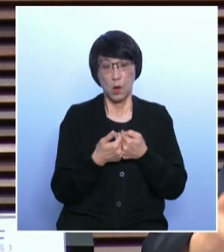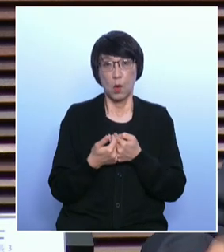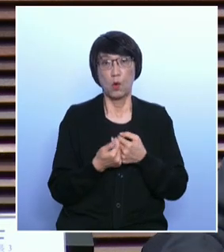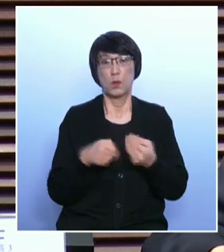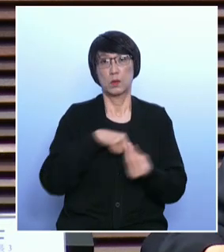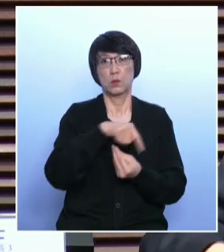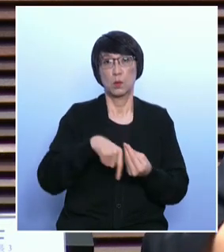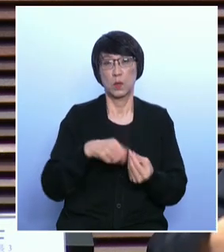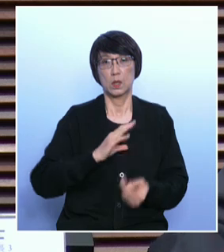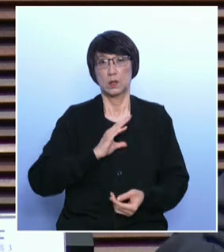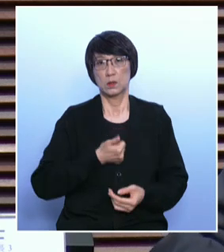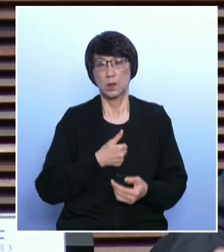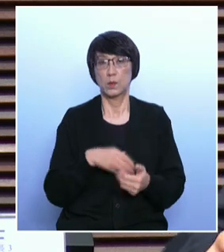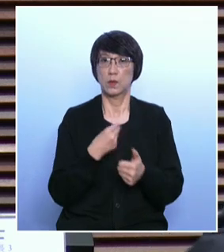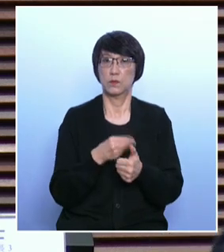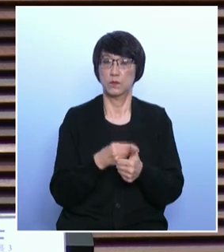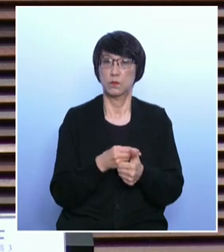residence.